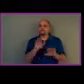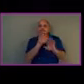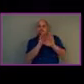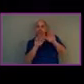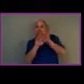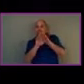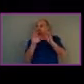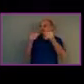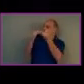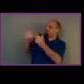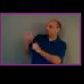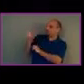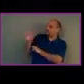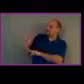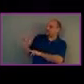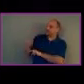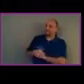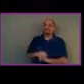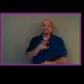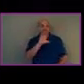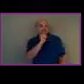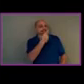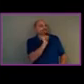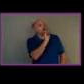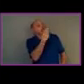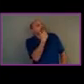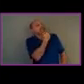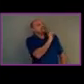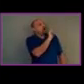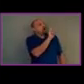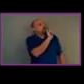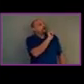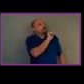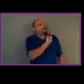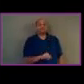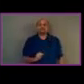Go ahead, Kathy. Yes. Thank you, Adriana. The